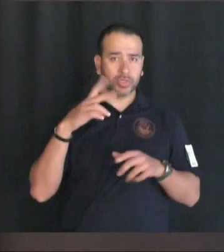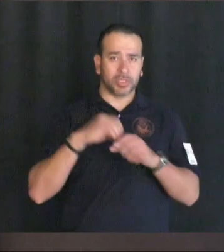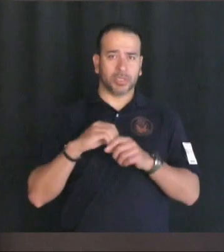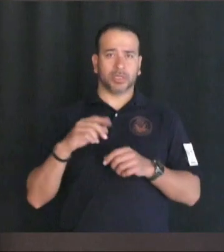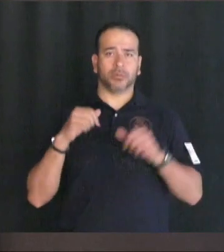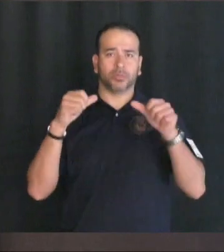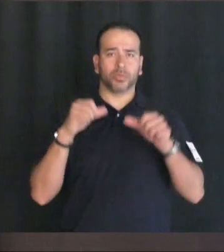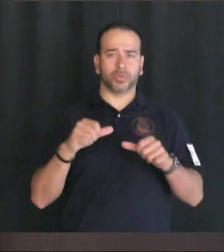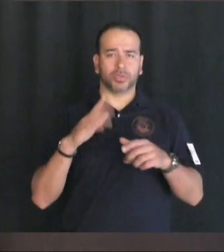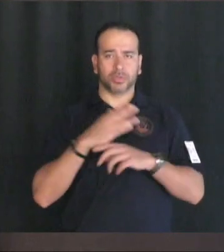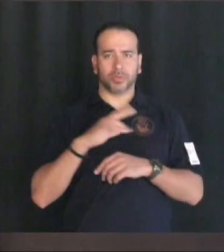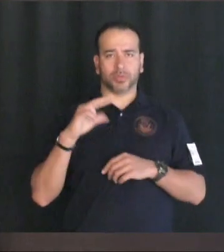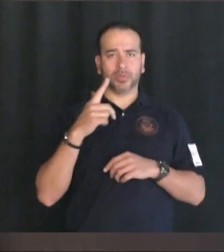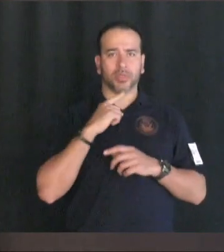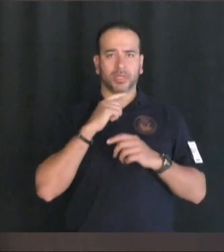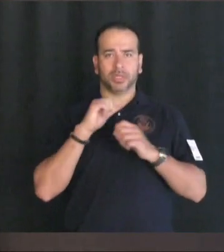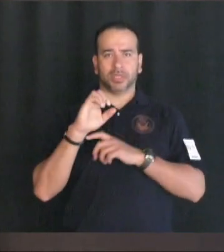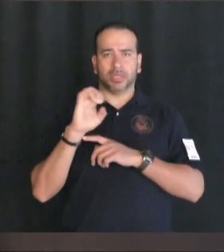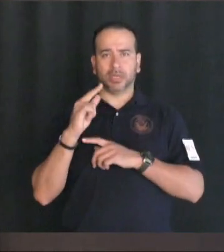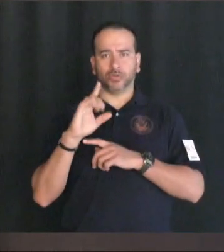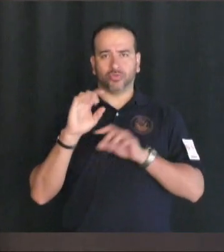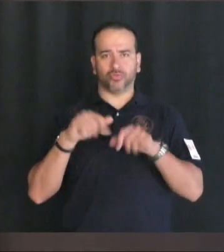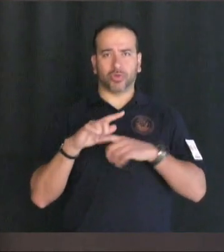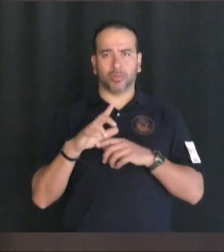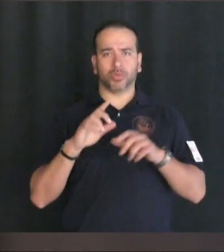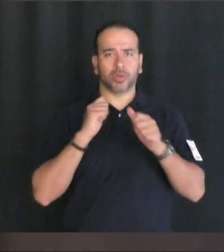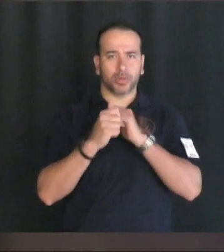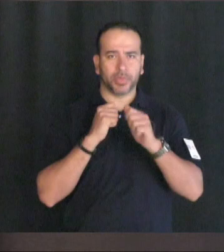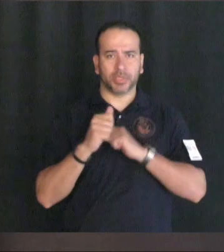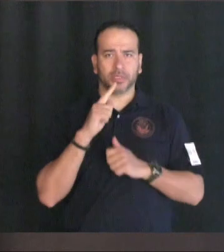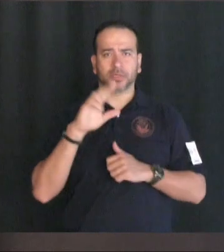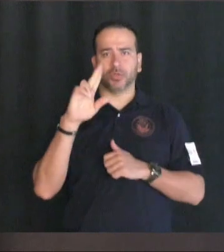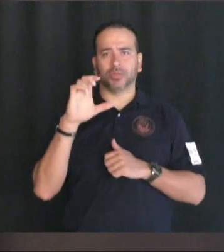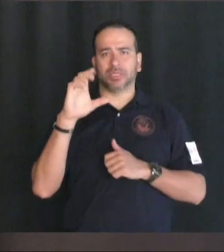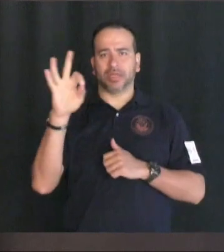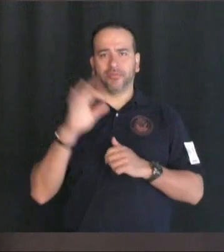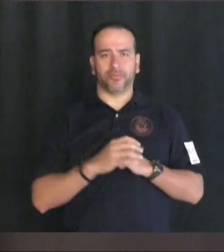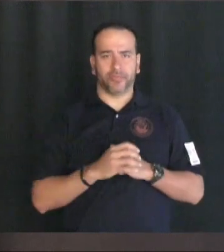division and third in the egg drop competition in our first regional competition at UCF.